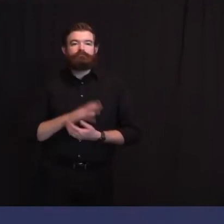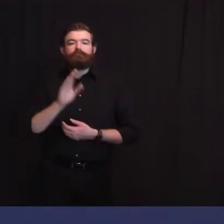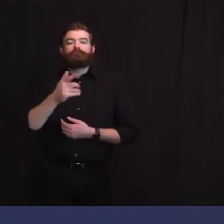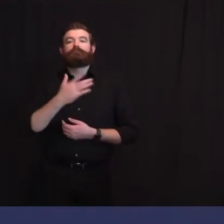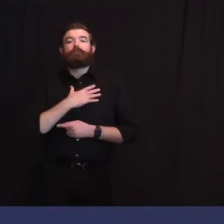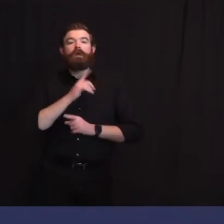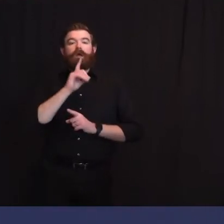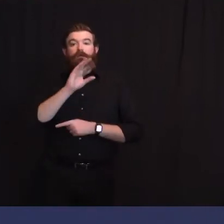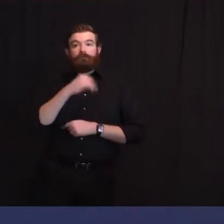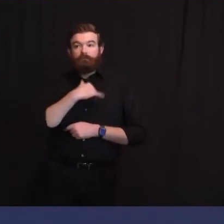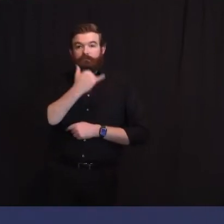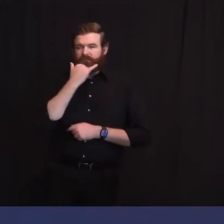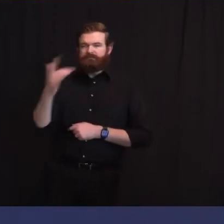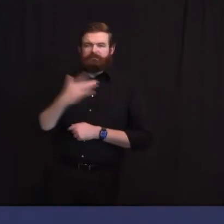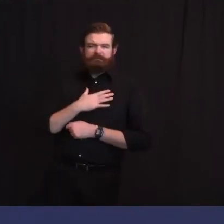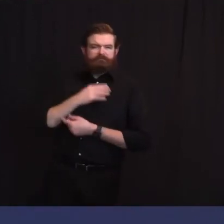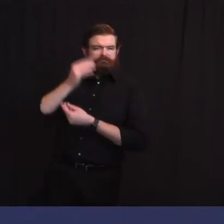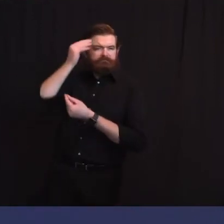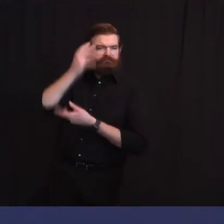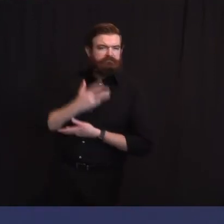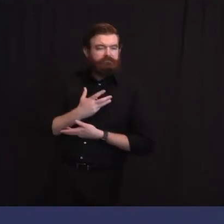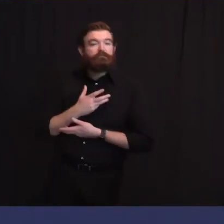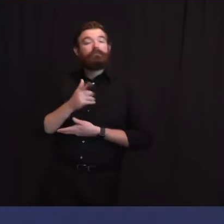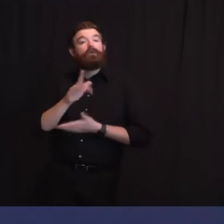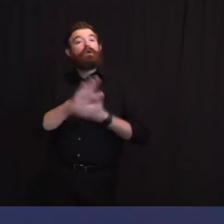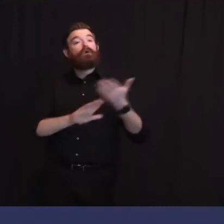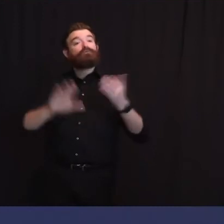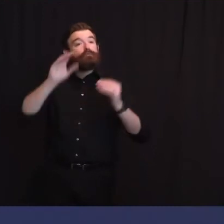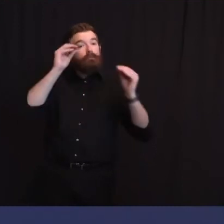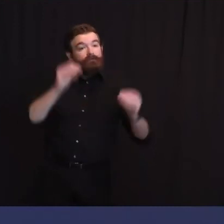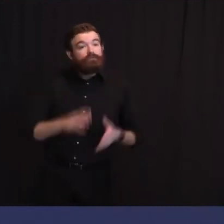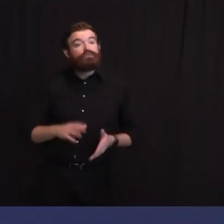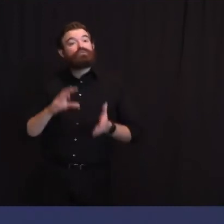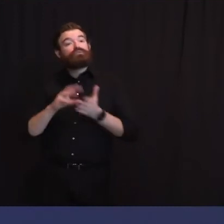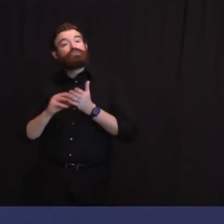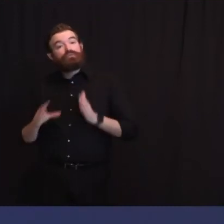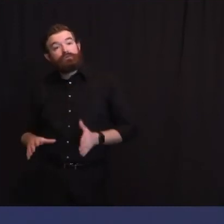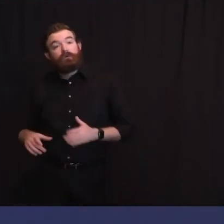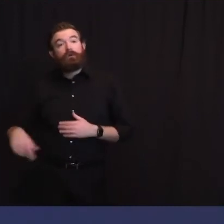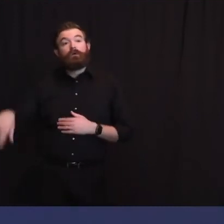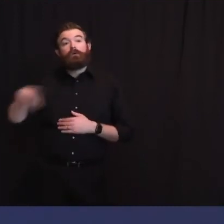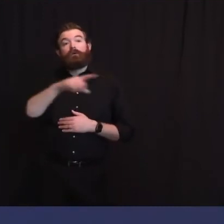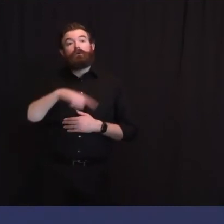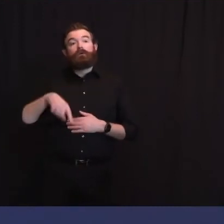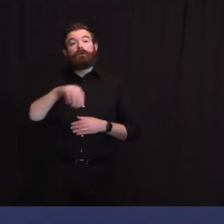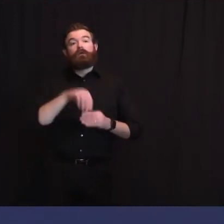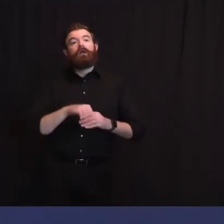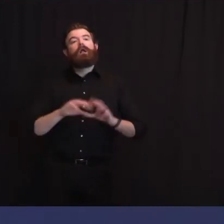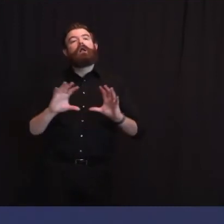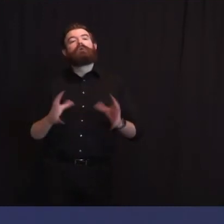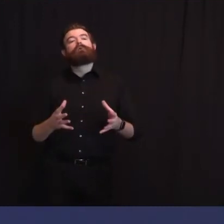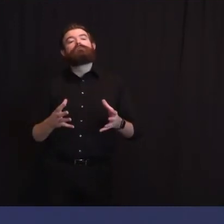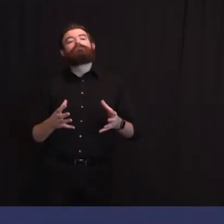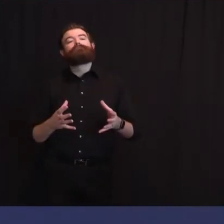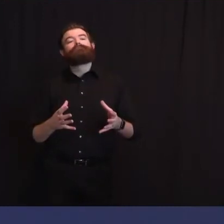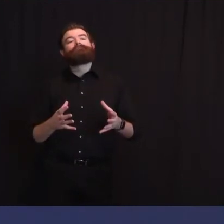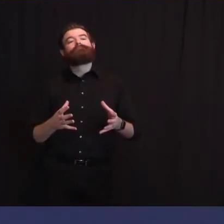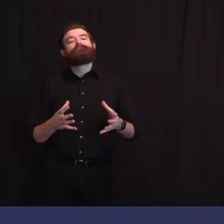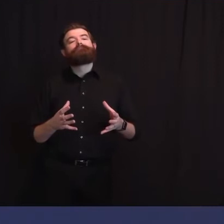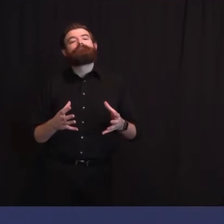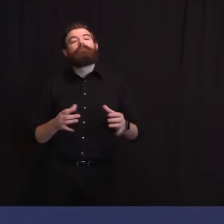college professors and students are going to be in the same bucket as educators